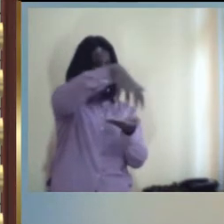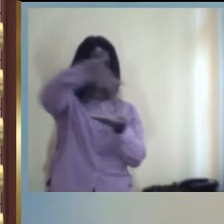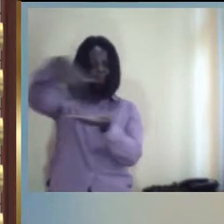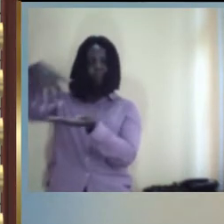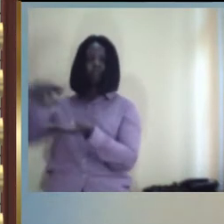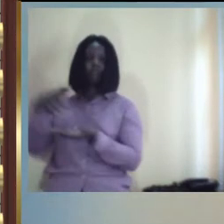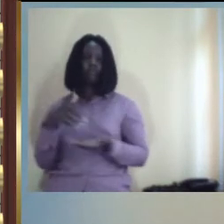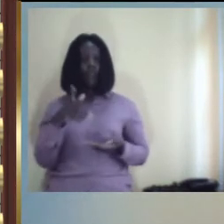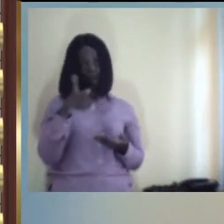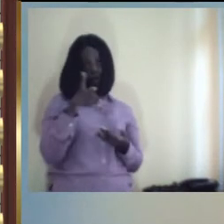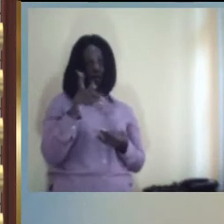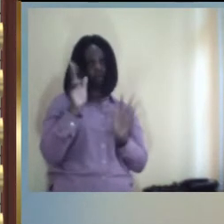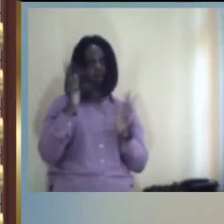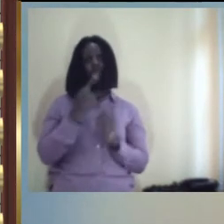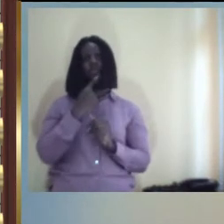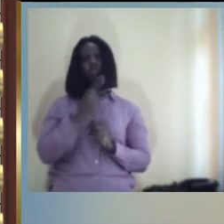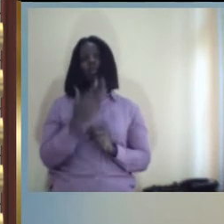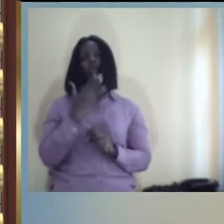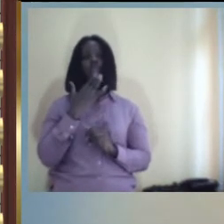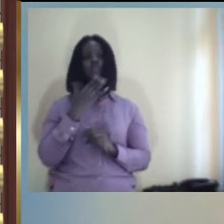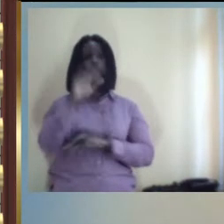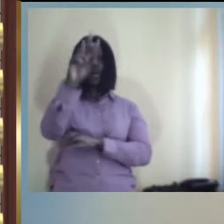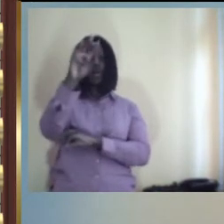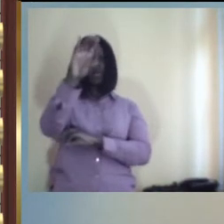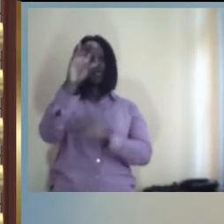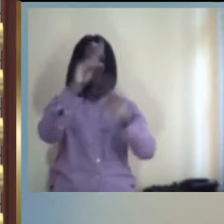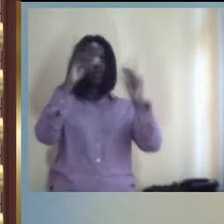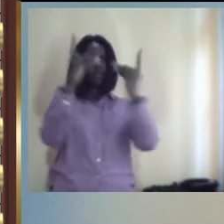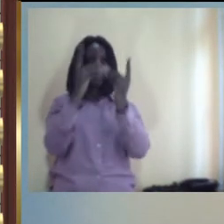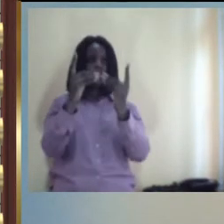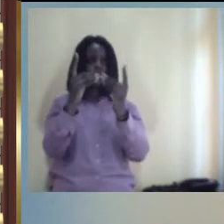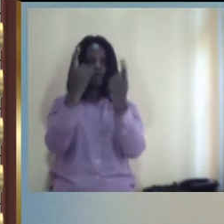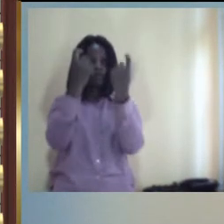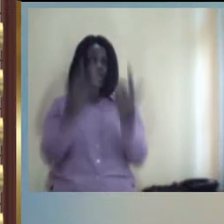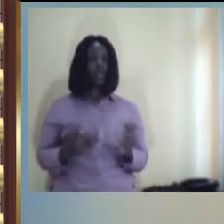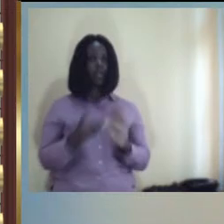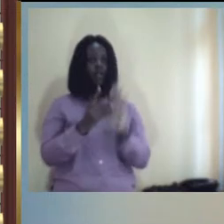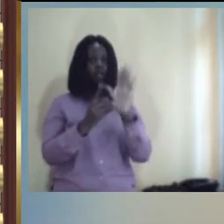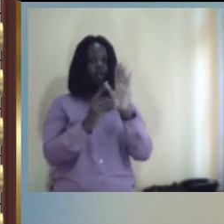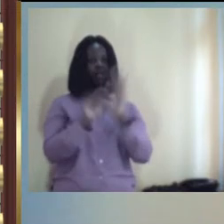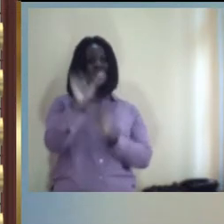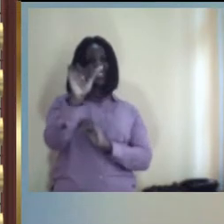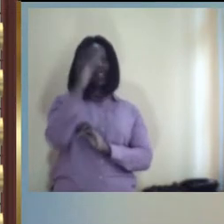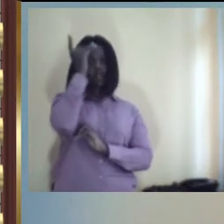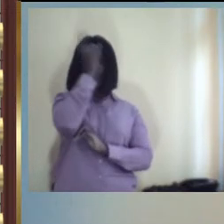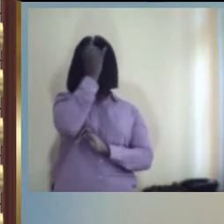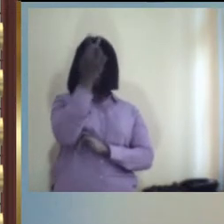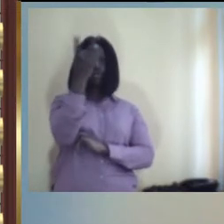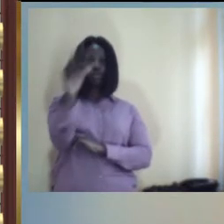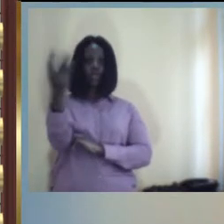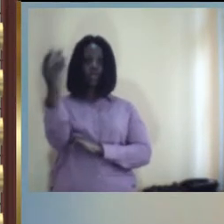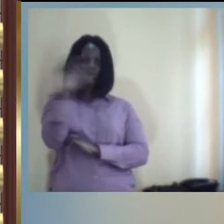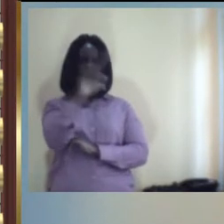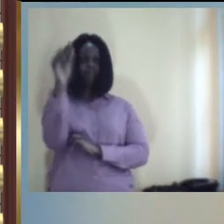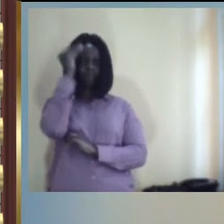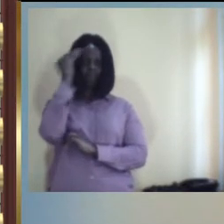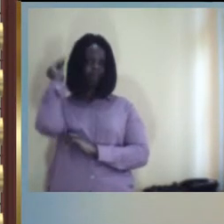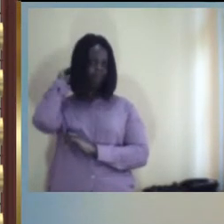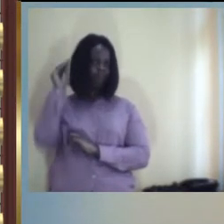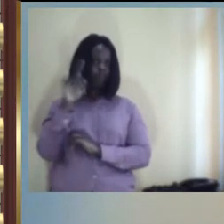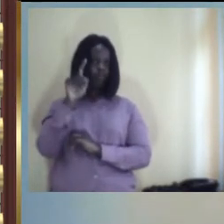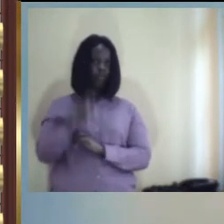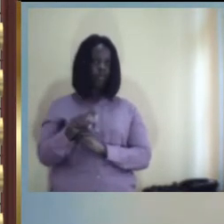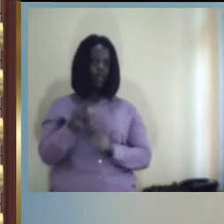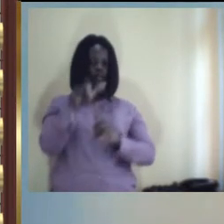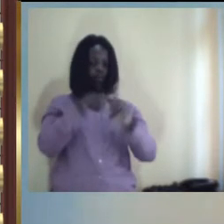2020-2021 as tabled by the MEC of Finance on the 6th of March 2020. It should be noted,